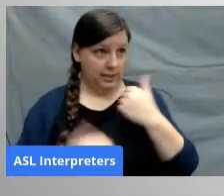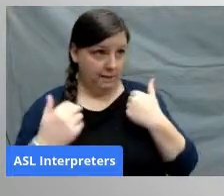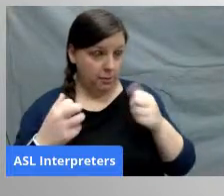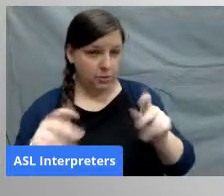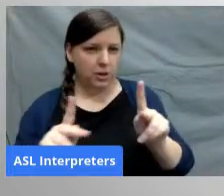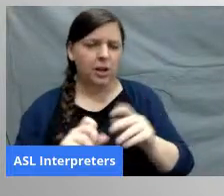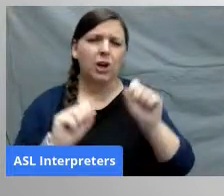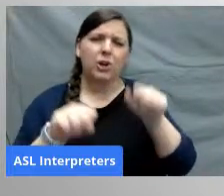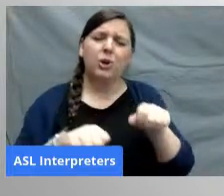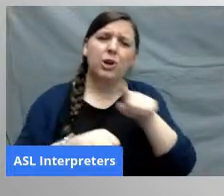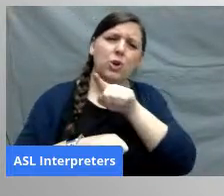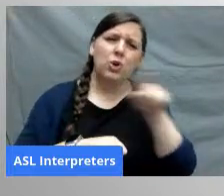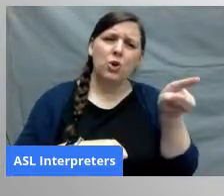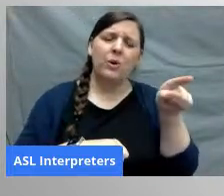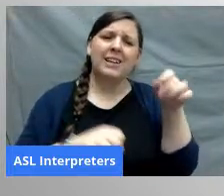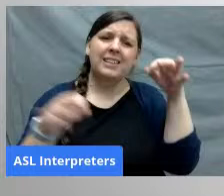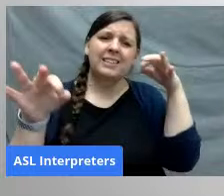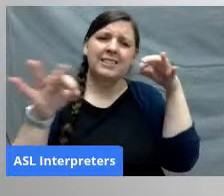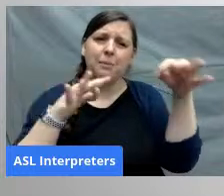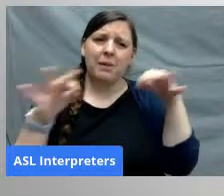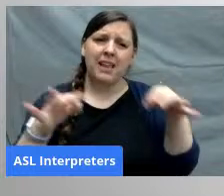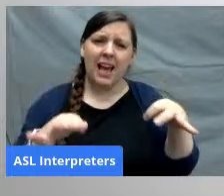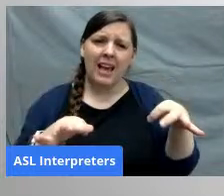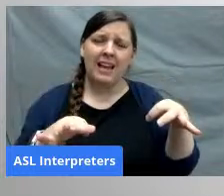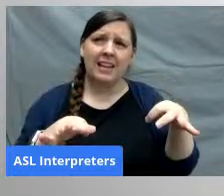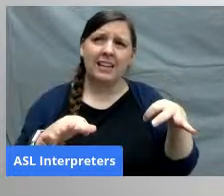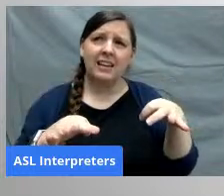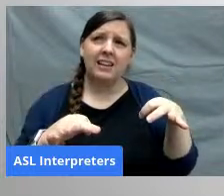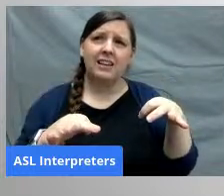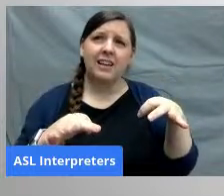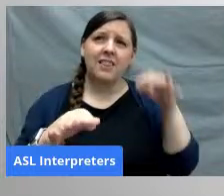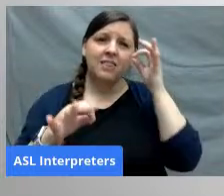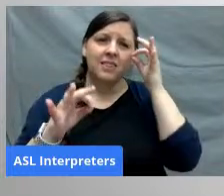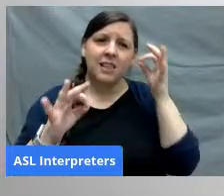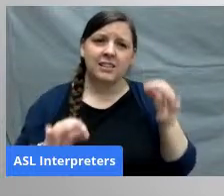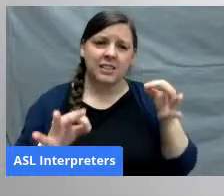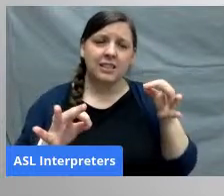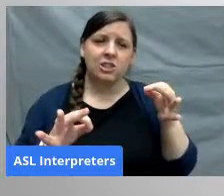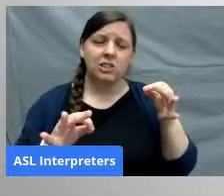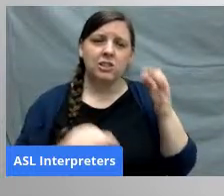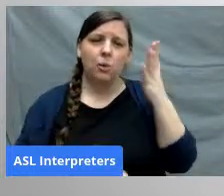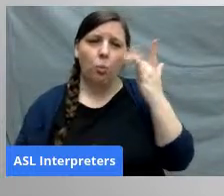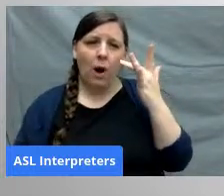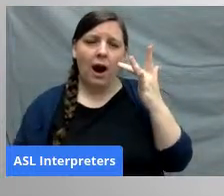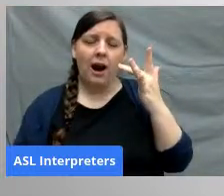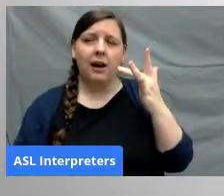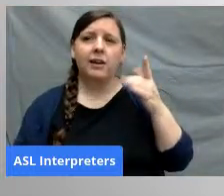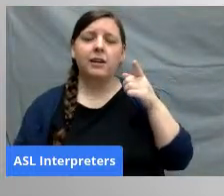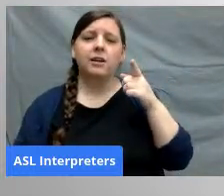Could you all walk us through the decision behind delaying middle and high school?